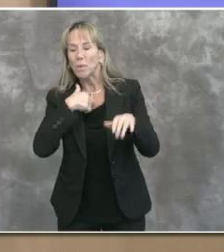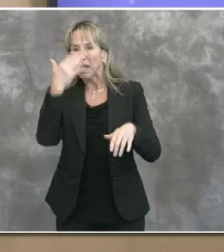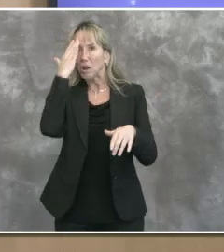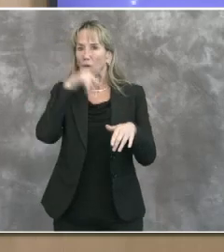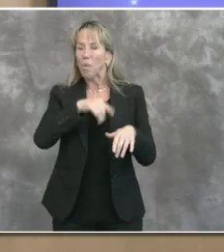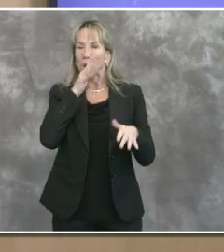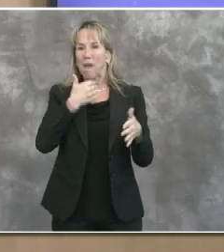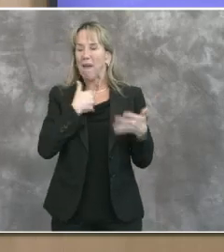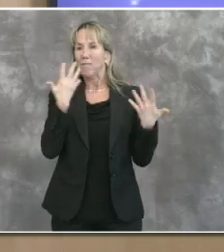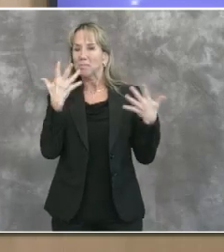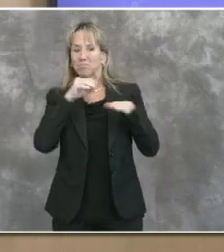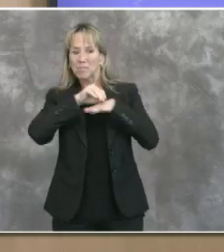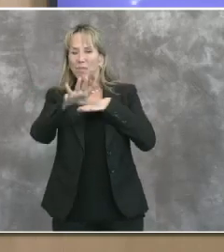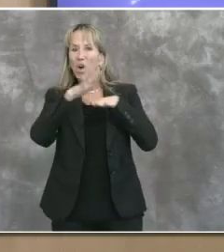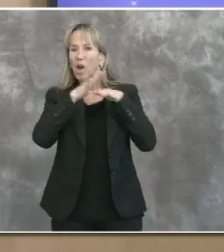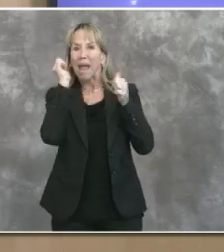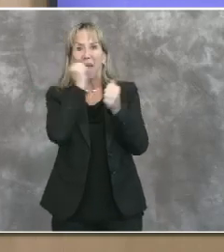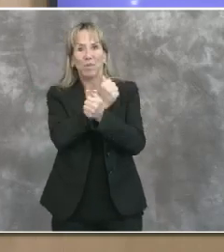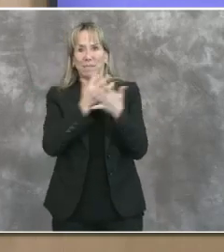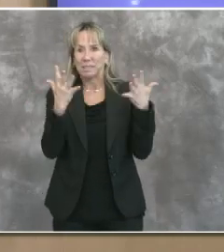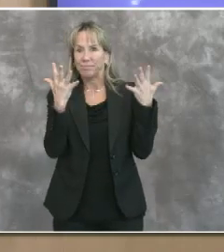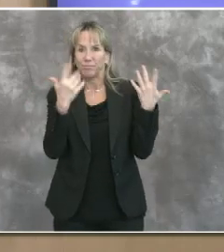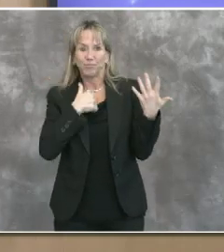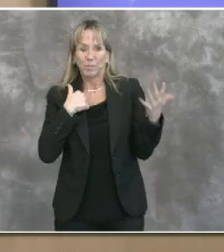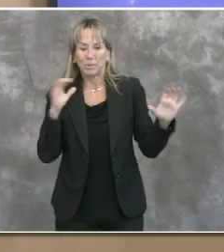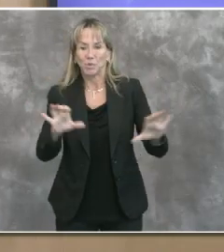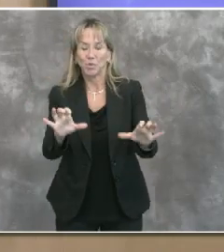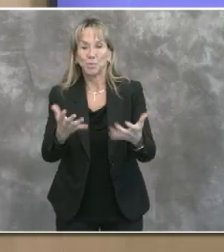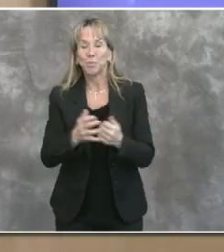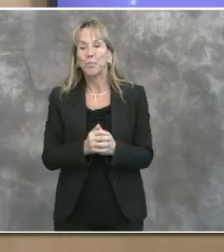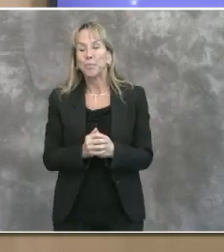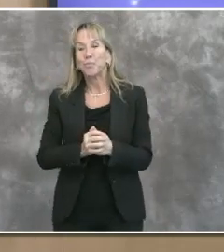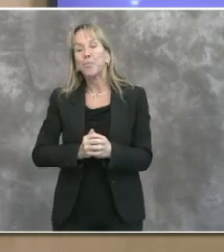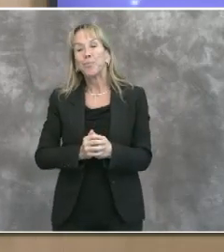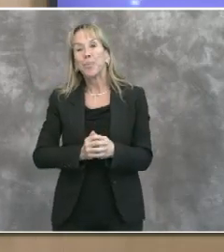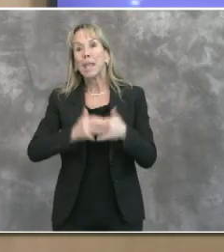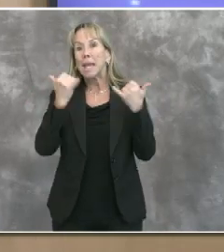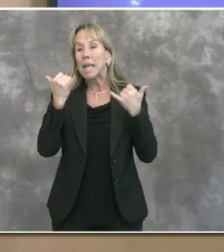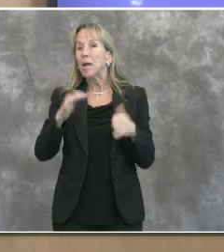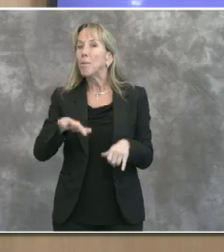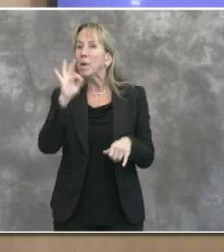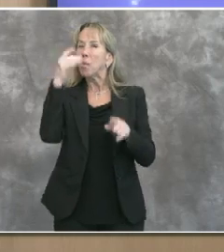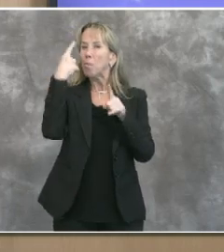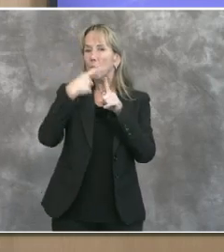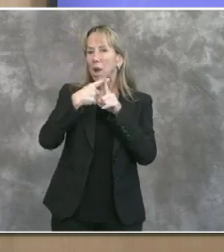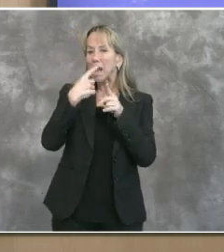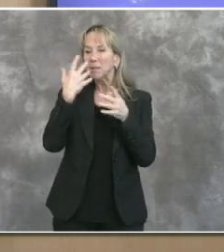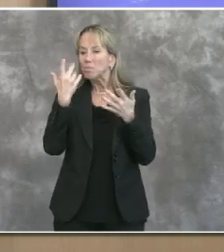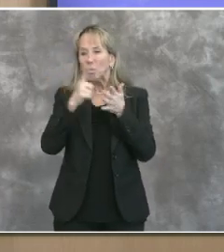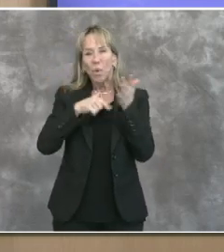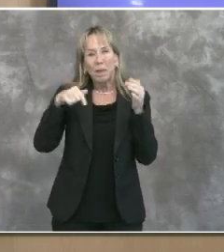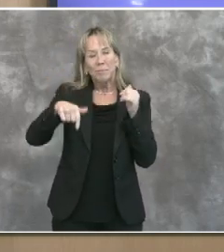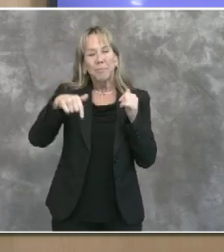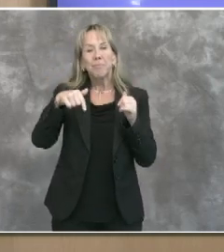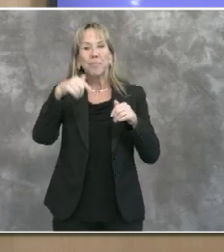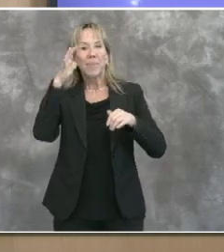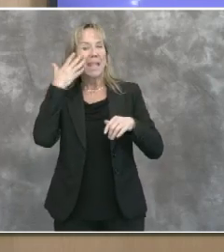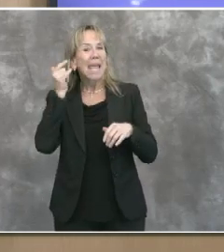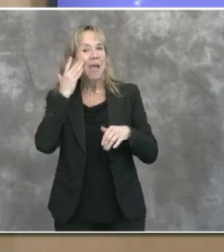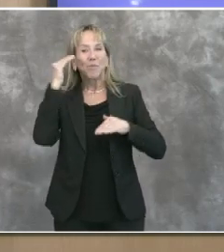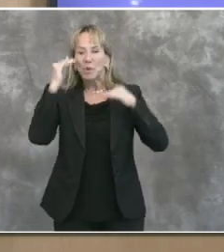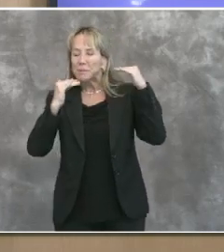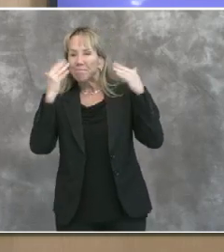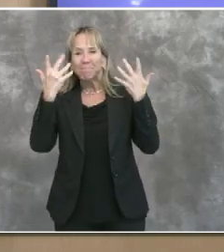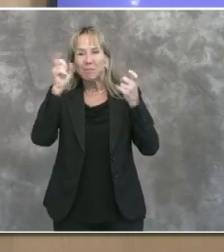strike the right balance in everything that we do. In this spirit of finding the right balance for the state of California and charting the pathway